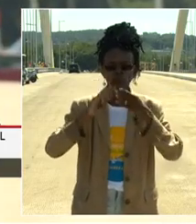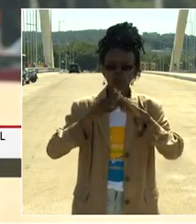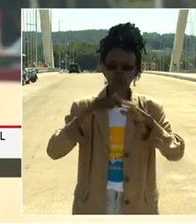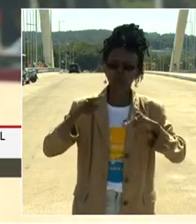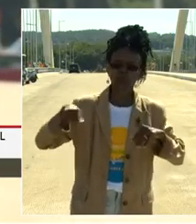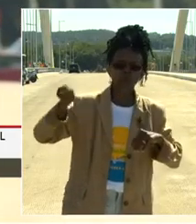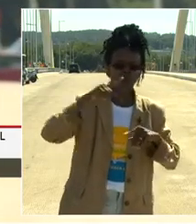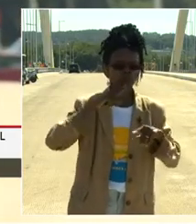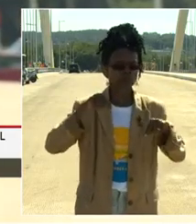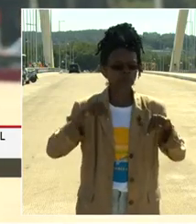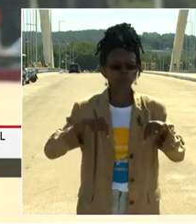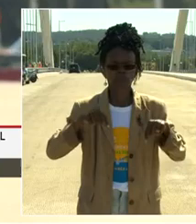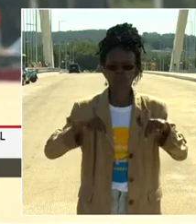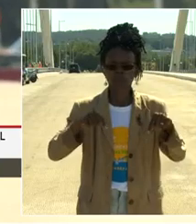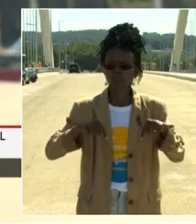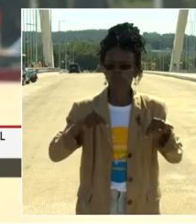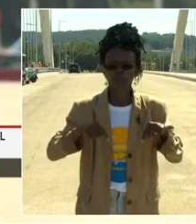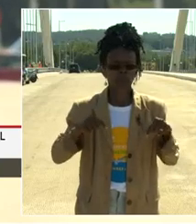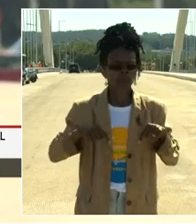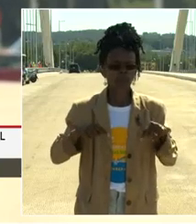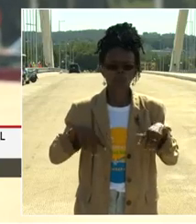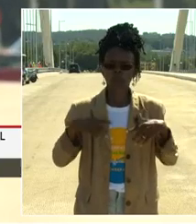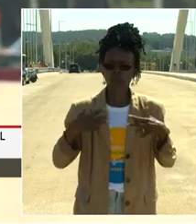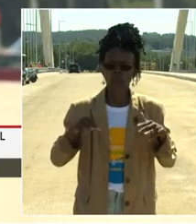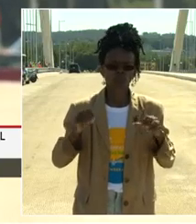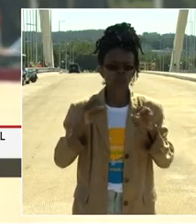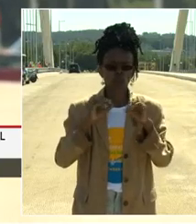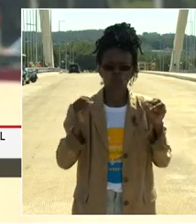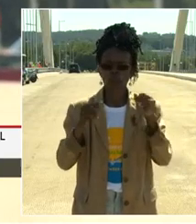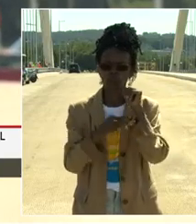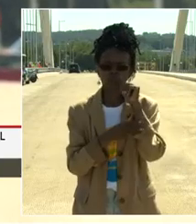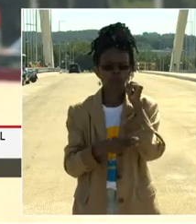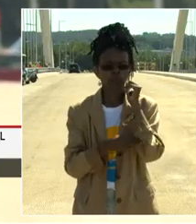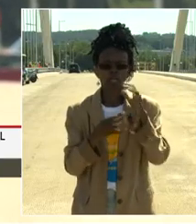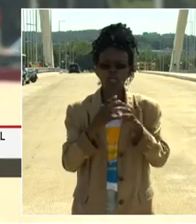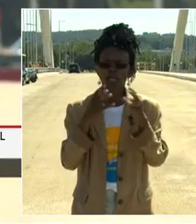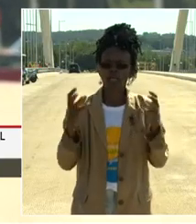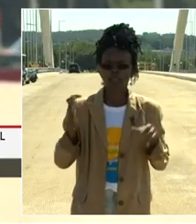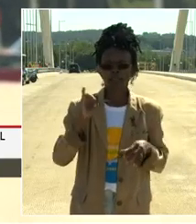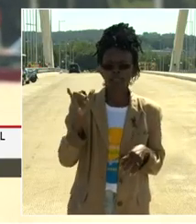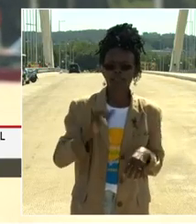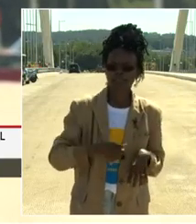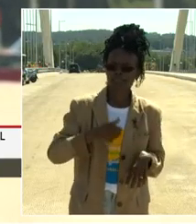think, anywhere that does as much as the South Capitol Street Bridge.